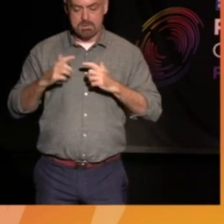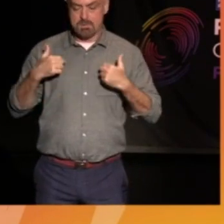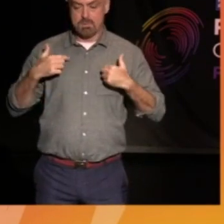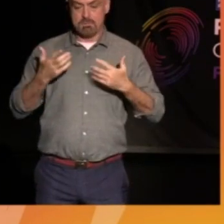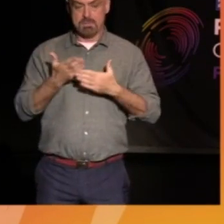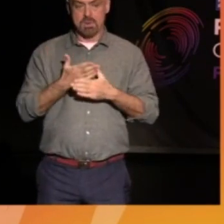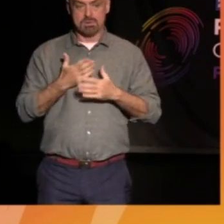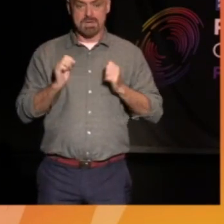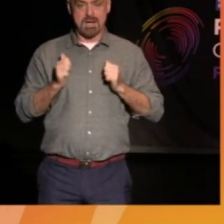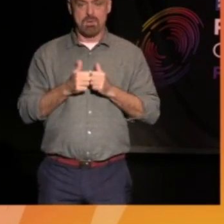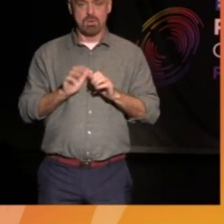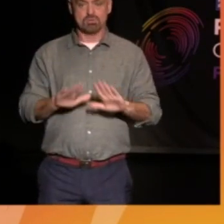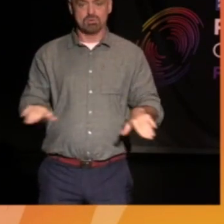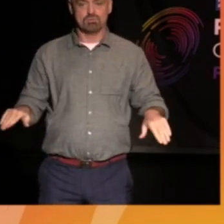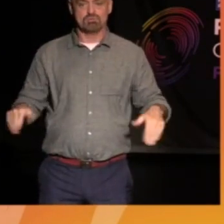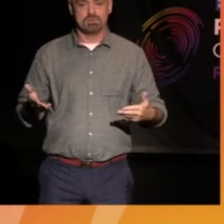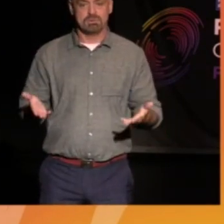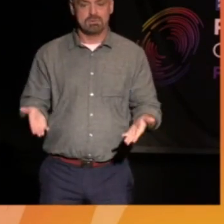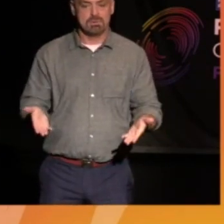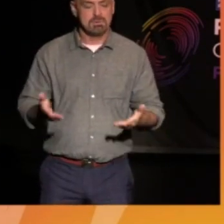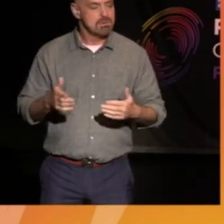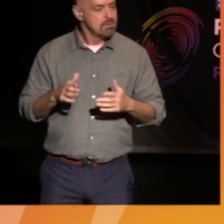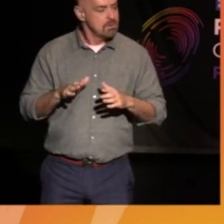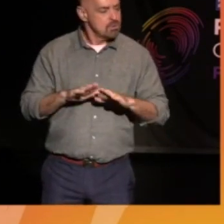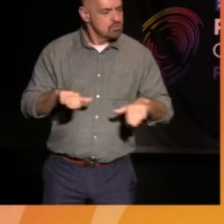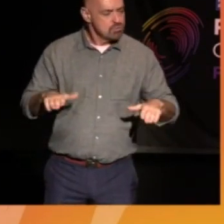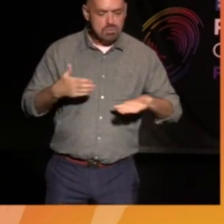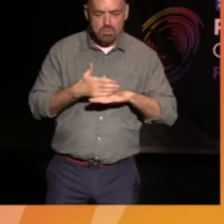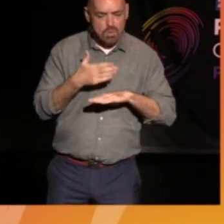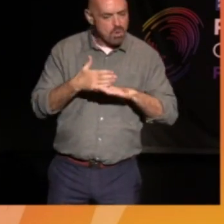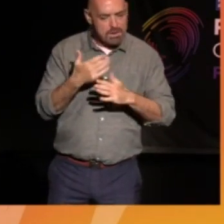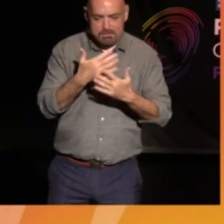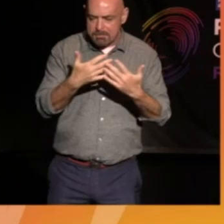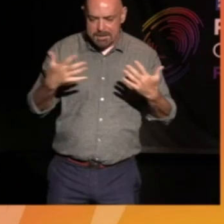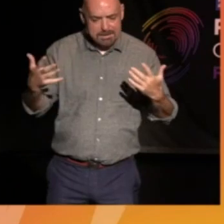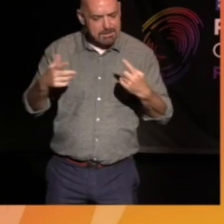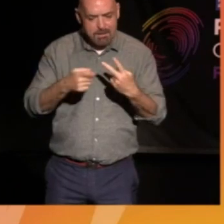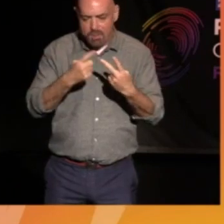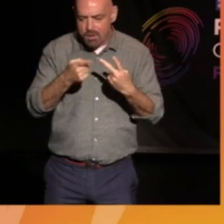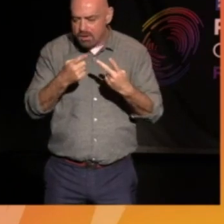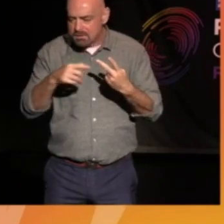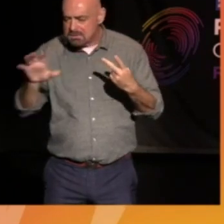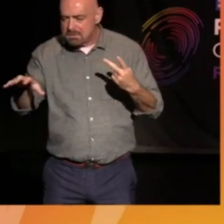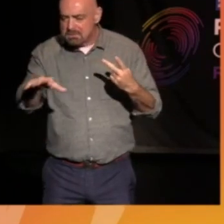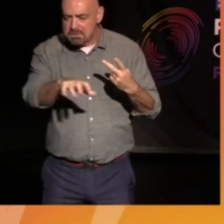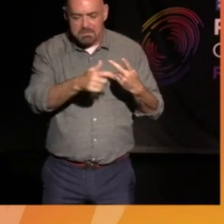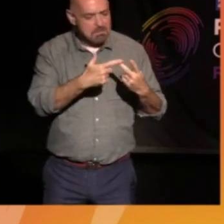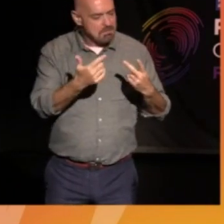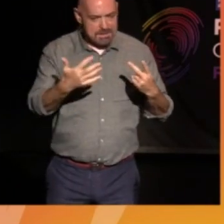children. So children are working in many other occupations, as we know.